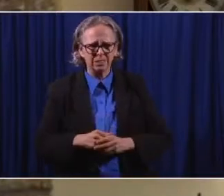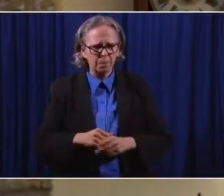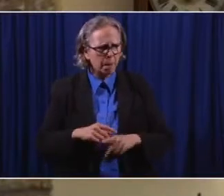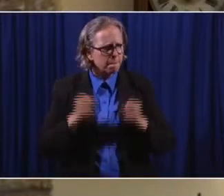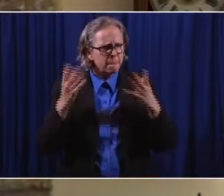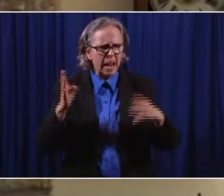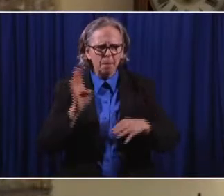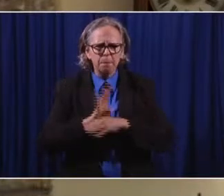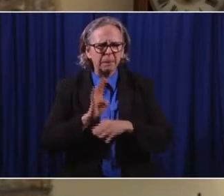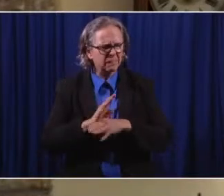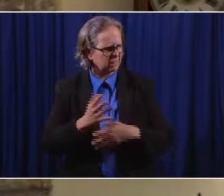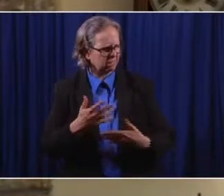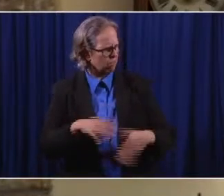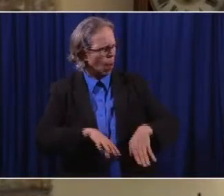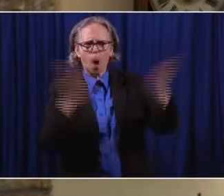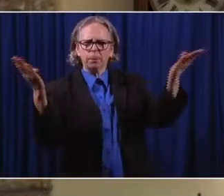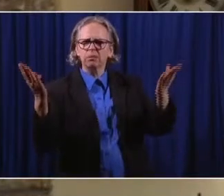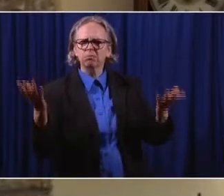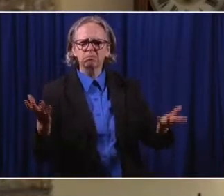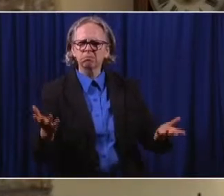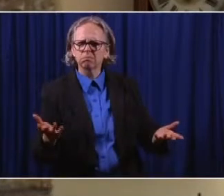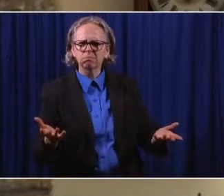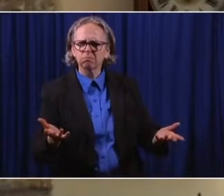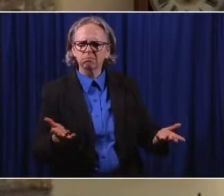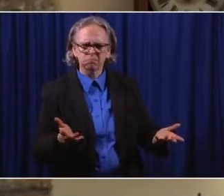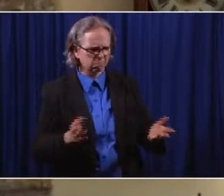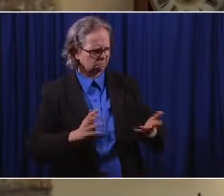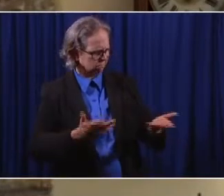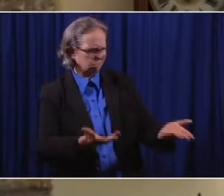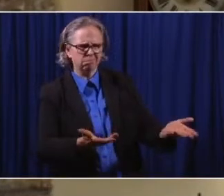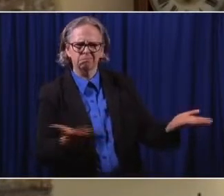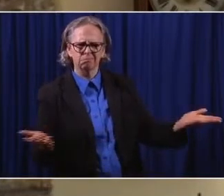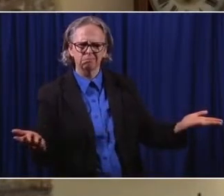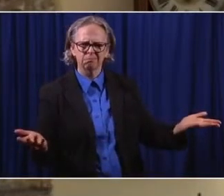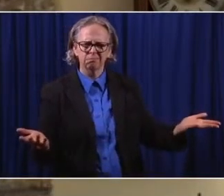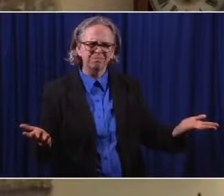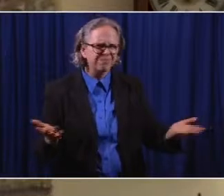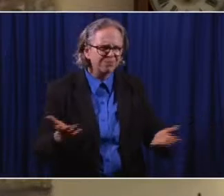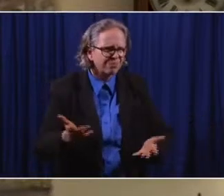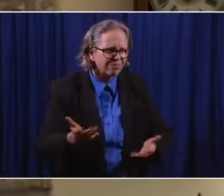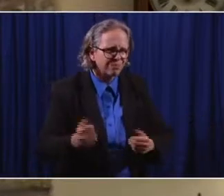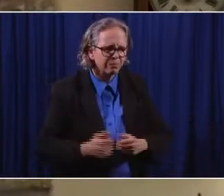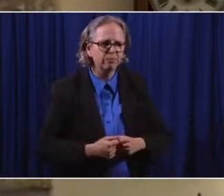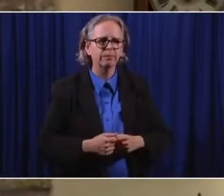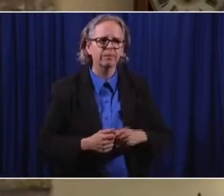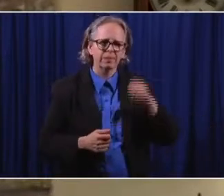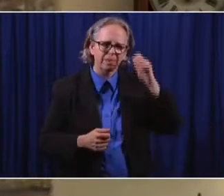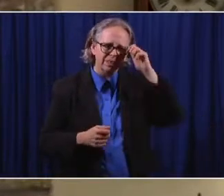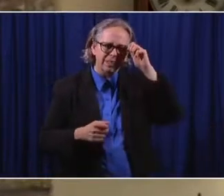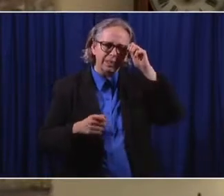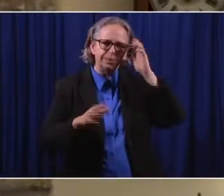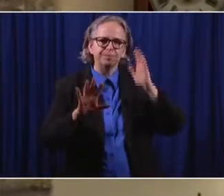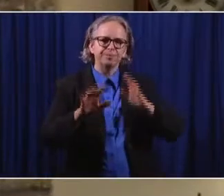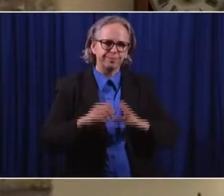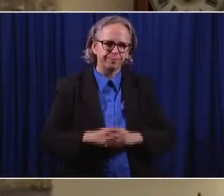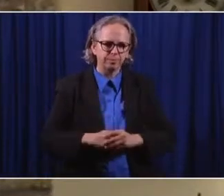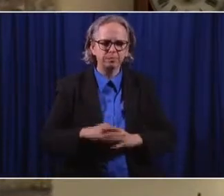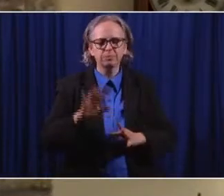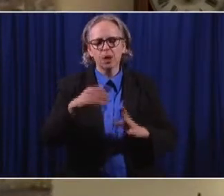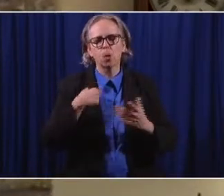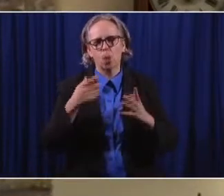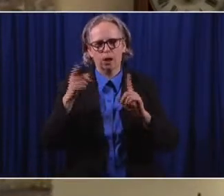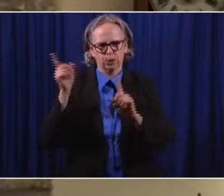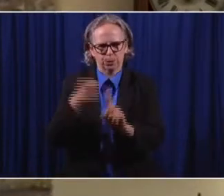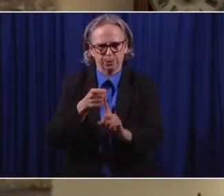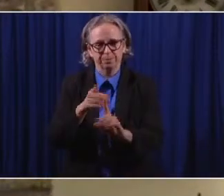as far as what the state has ordered. But let me talk for a moment about